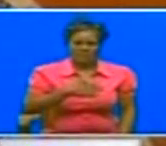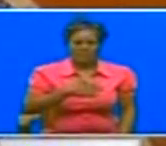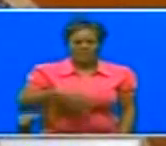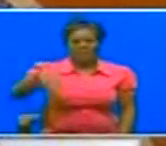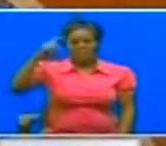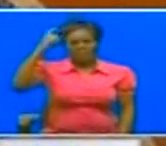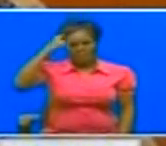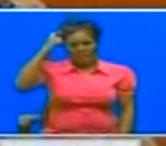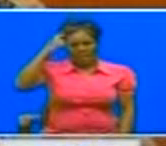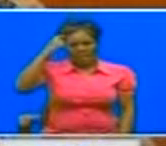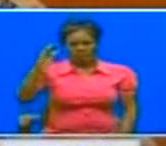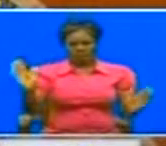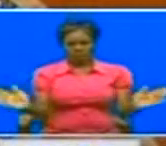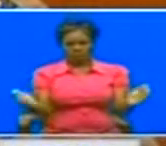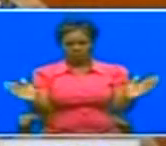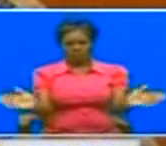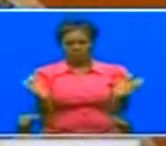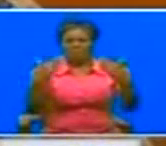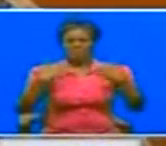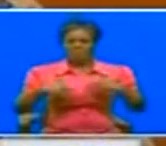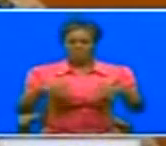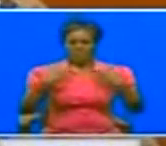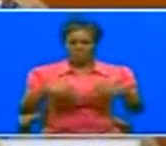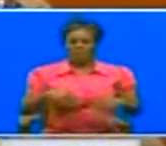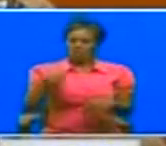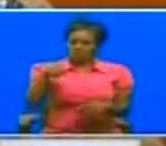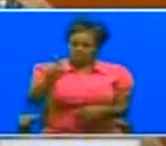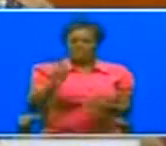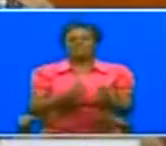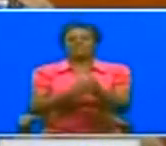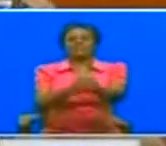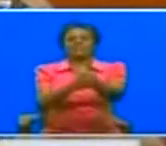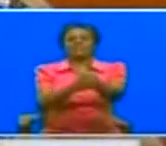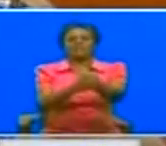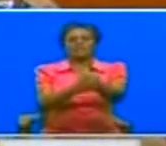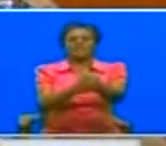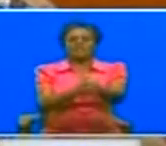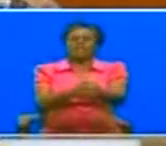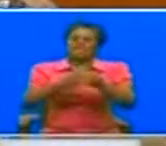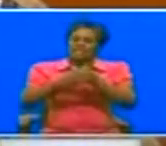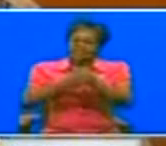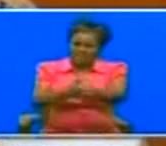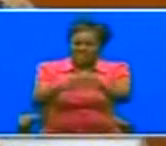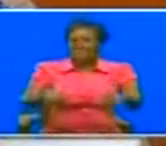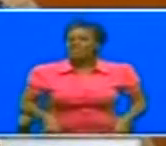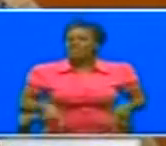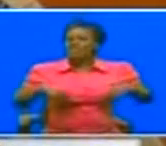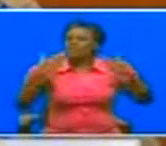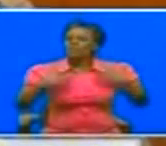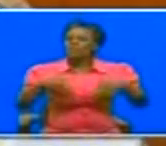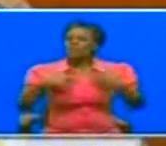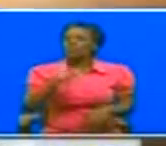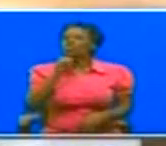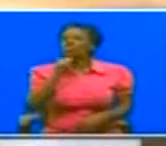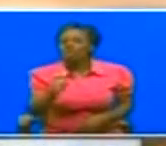mind the welfare of the people you purport to lead. You must lead the living, not the